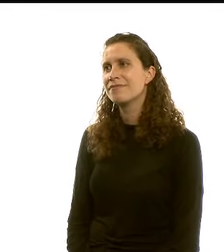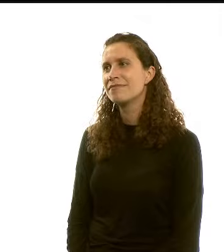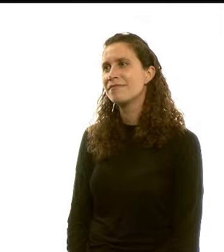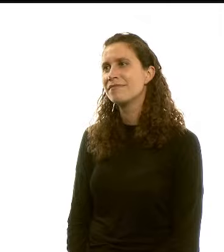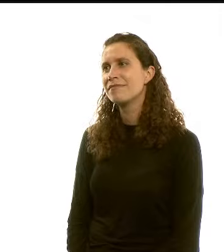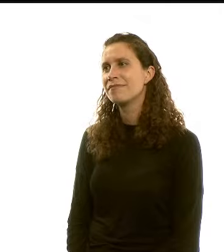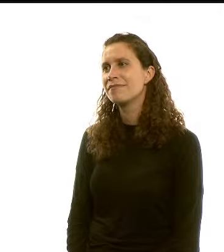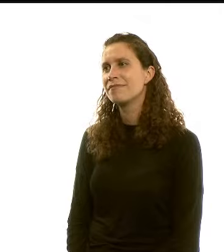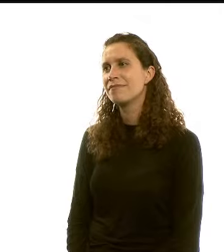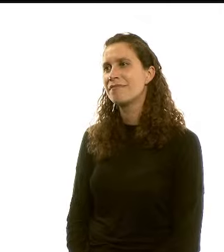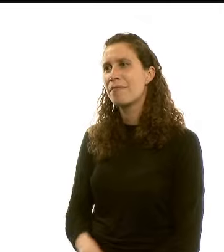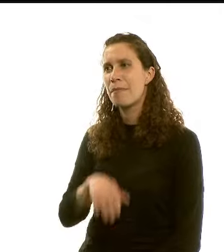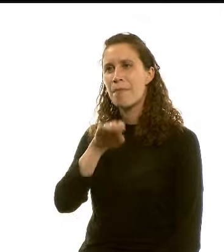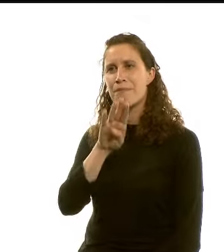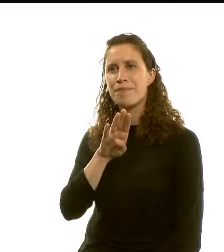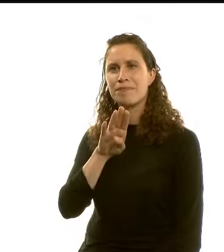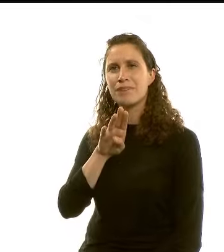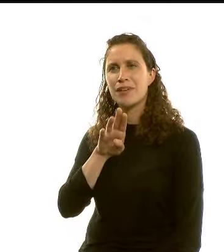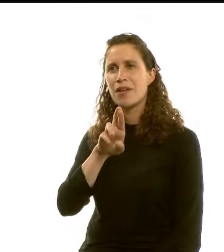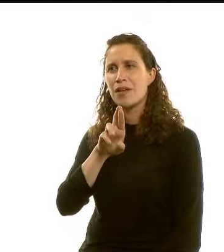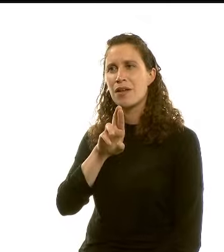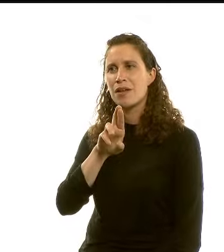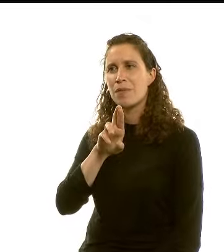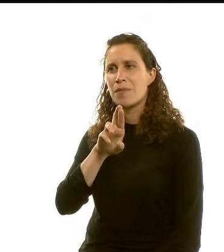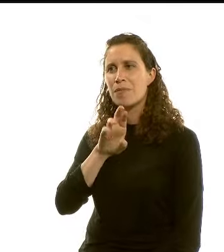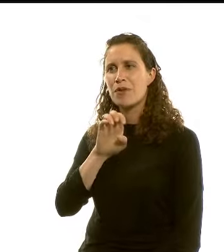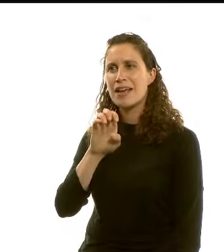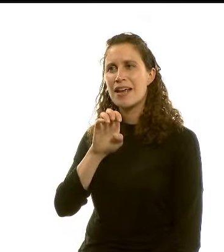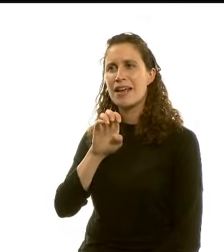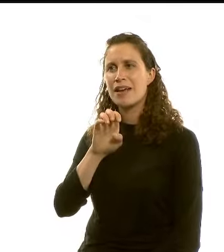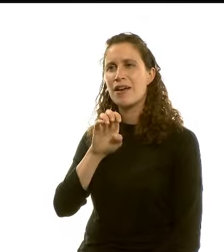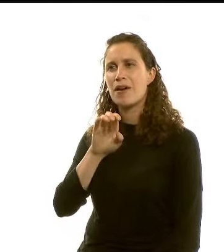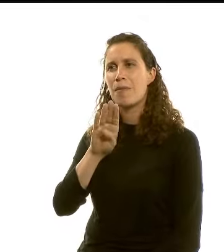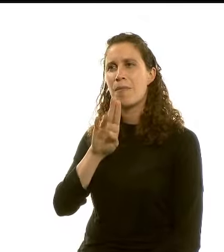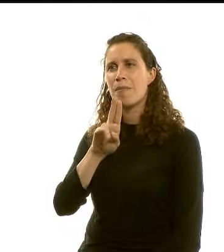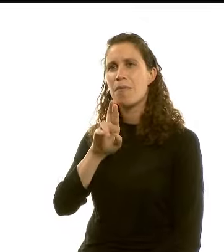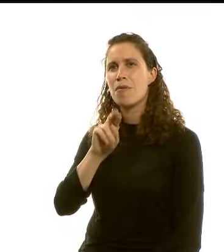My name is Bree Burns, and I love building LEGO Technic sets.